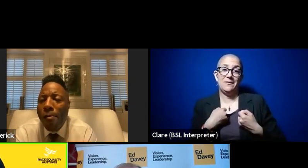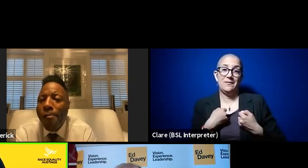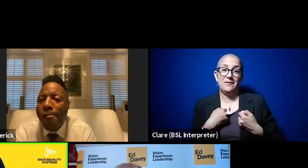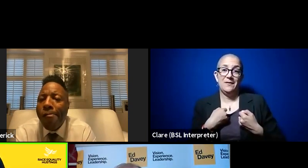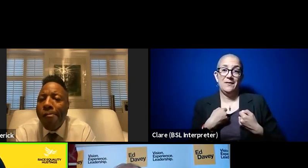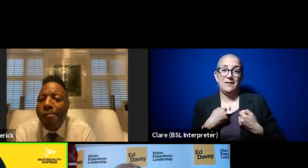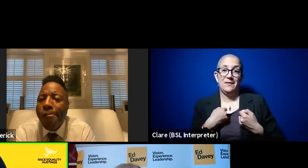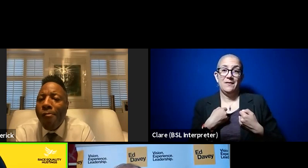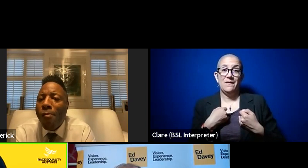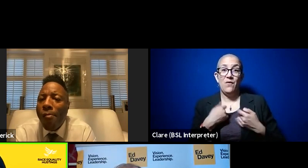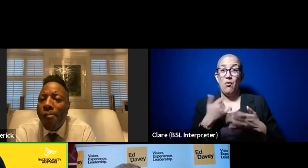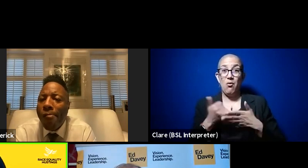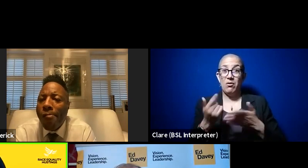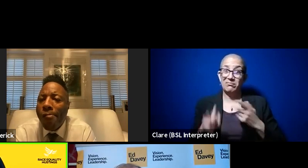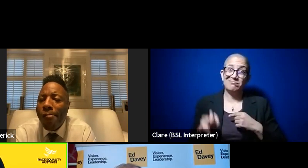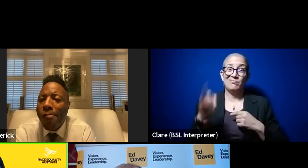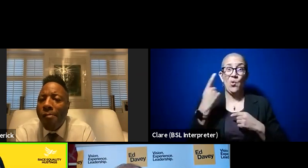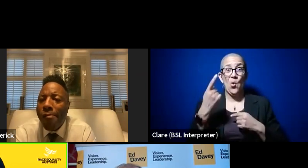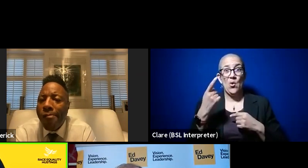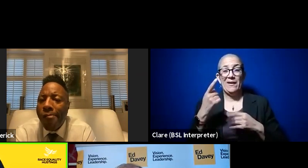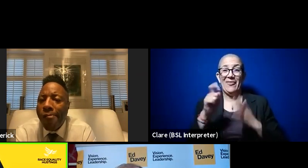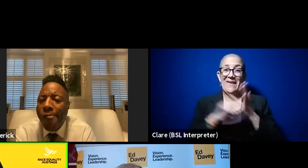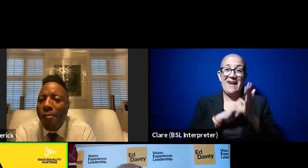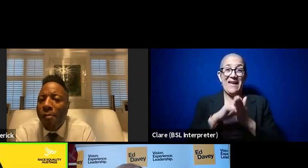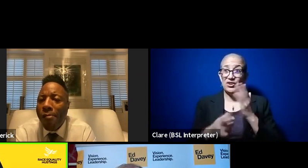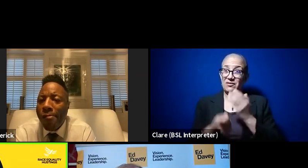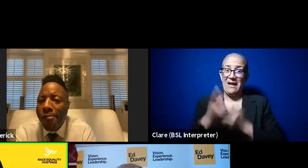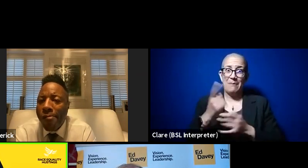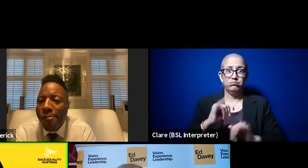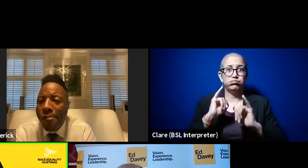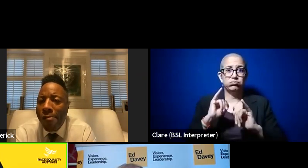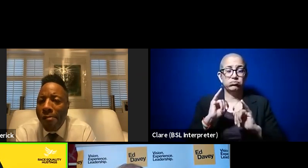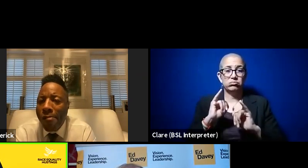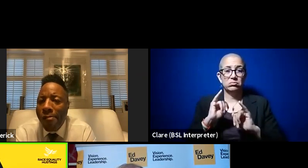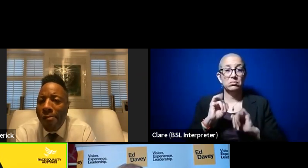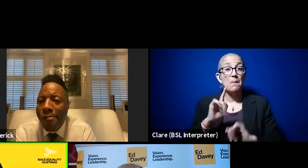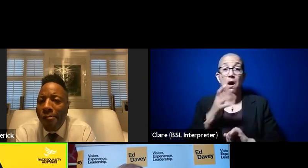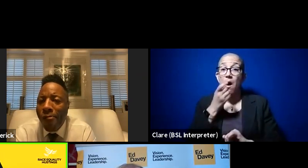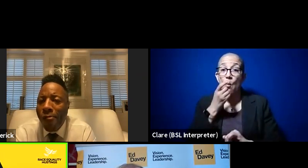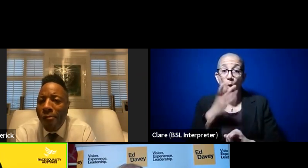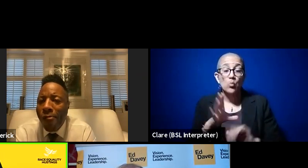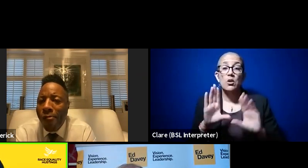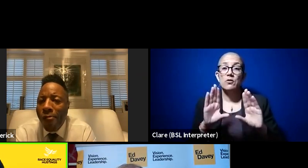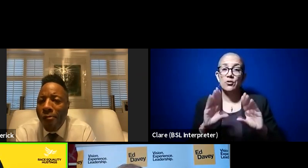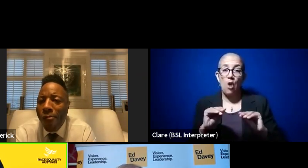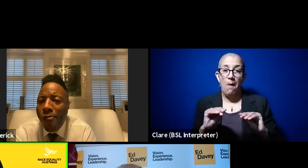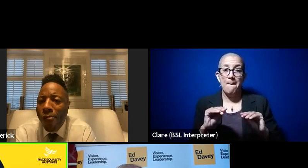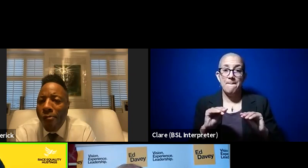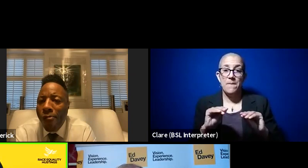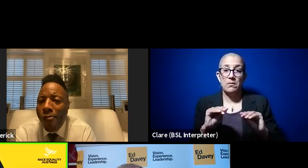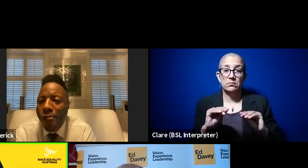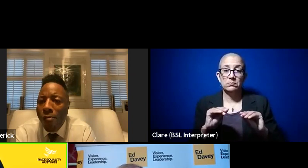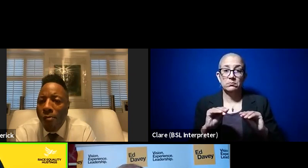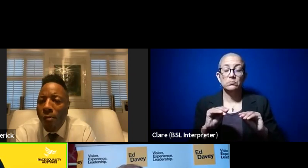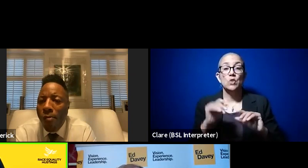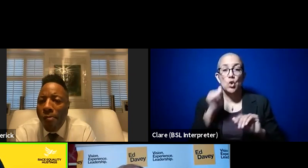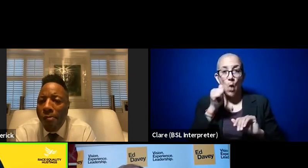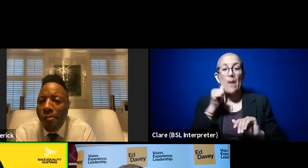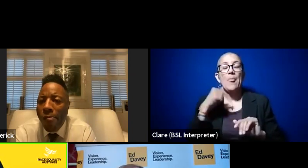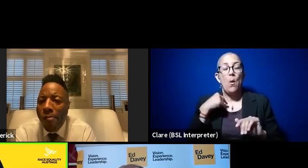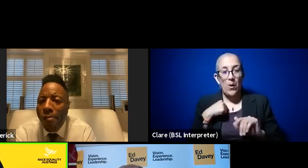call that election that ended up so badly. But I will not stop ever knowing that we did the right thing in trying to